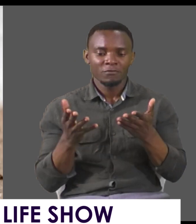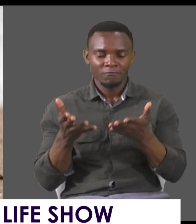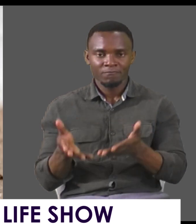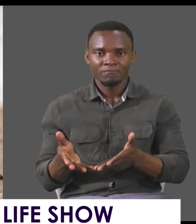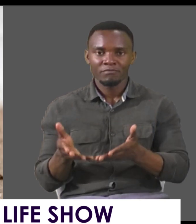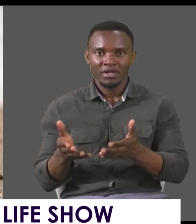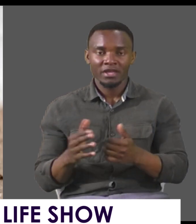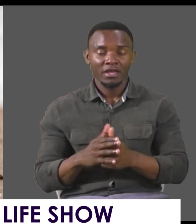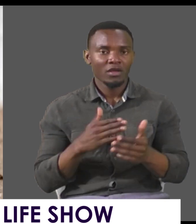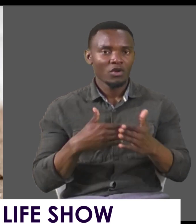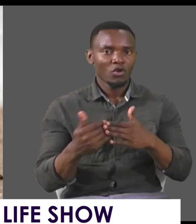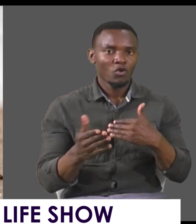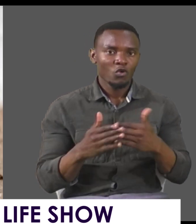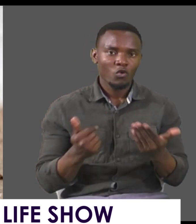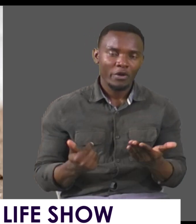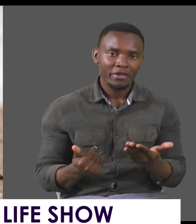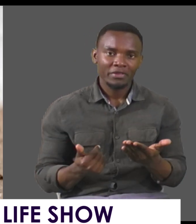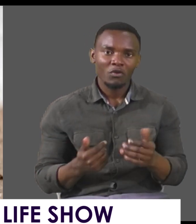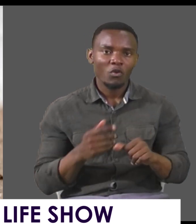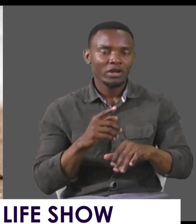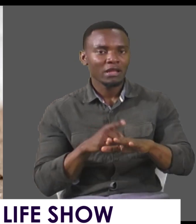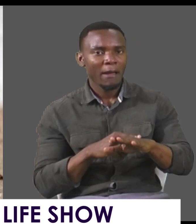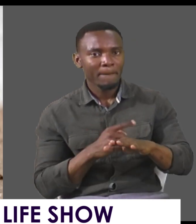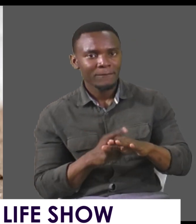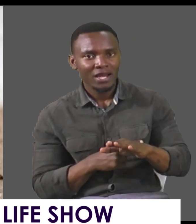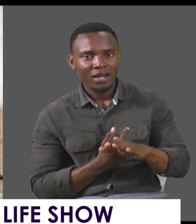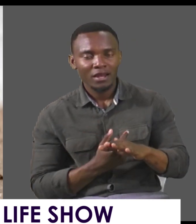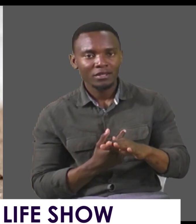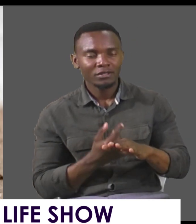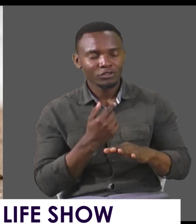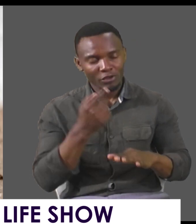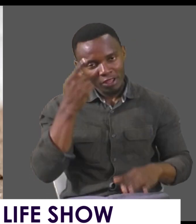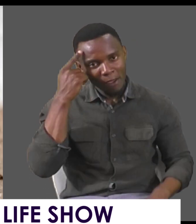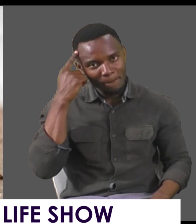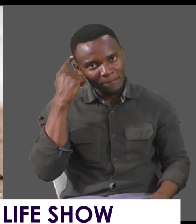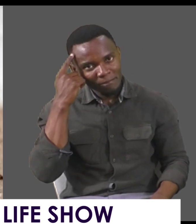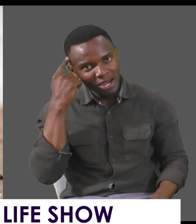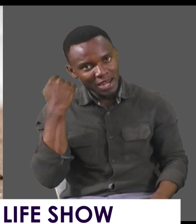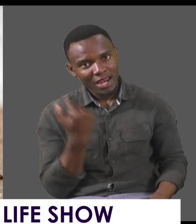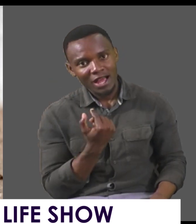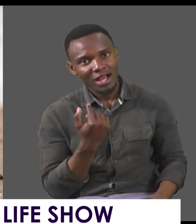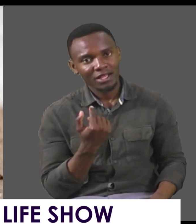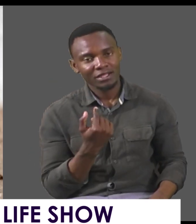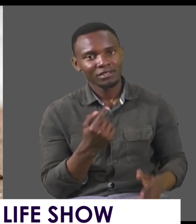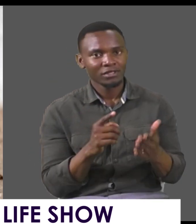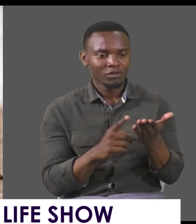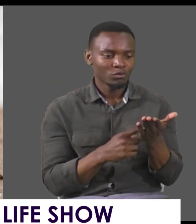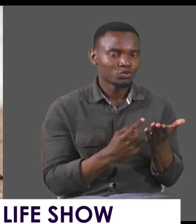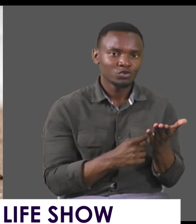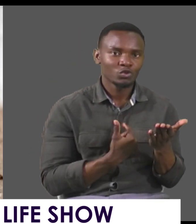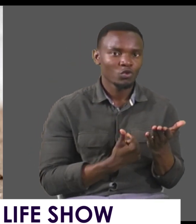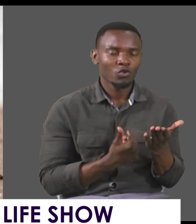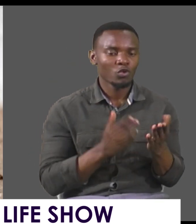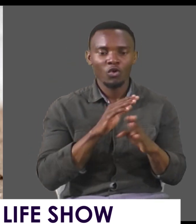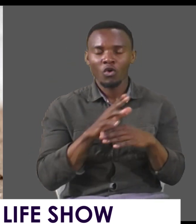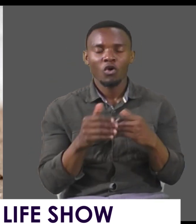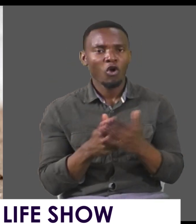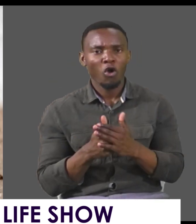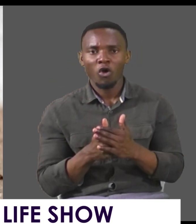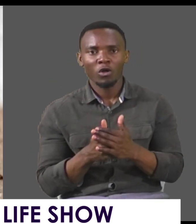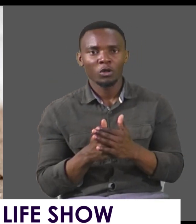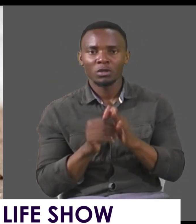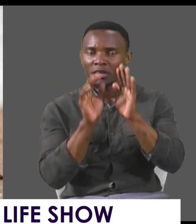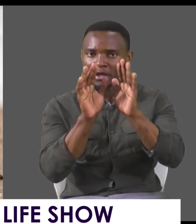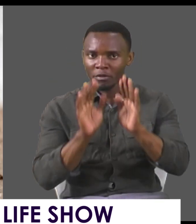you're white or black, tall or short, all of us belong. Whatever